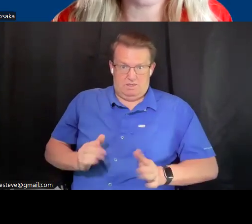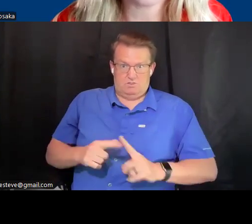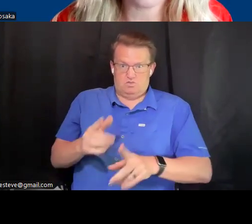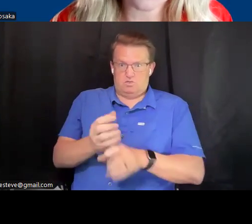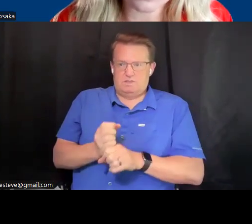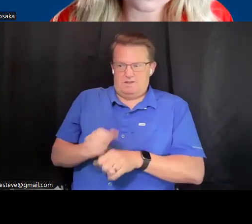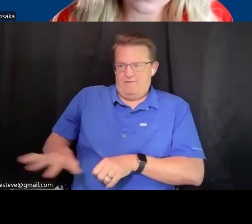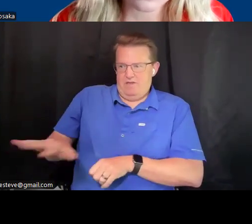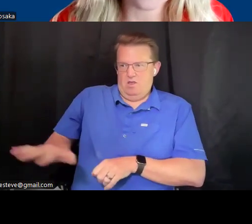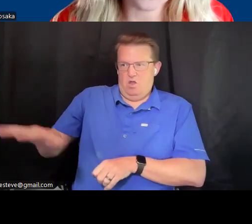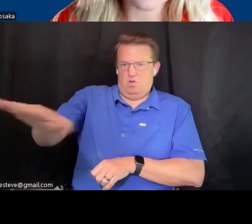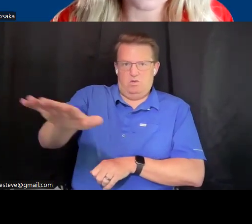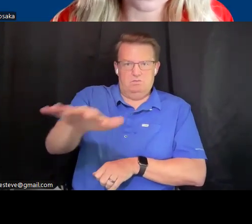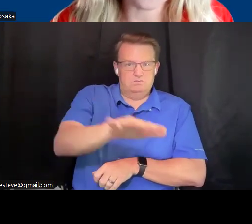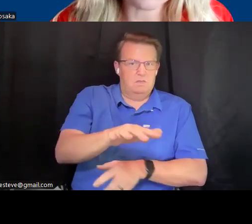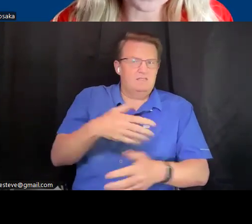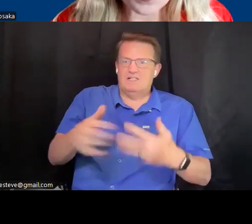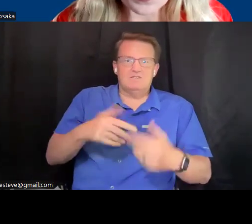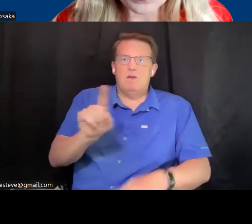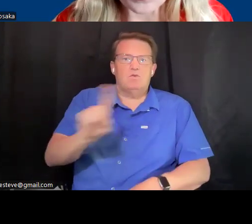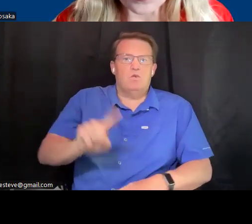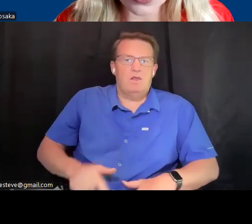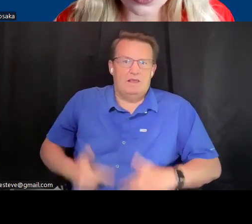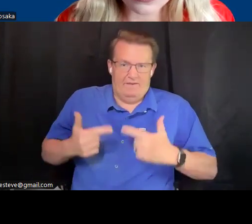level, regardless of where they live.